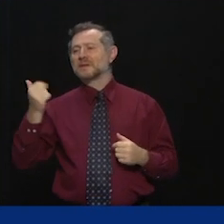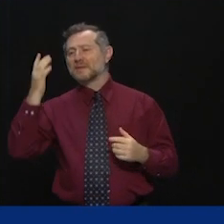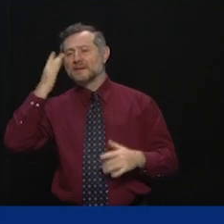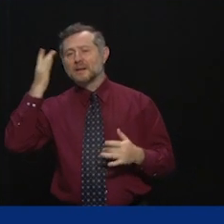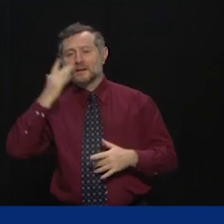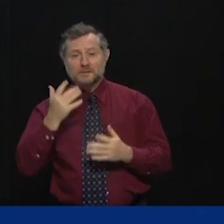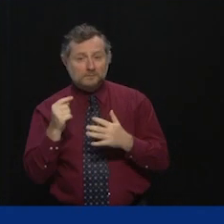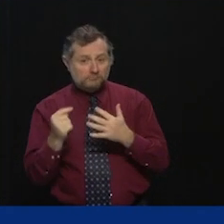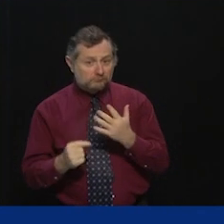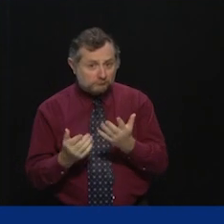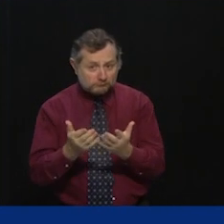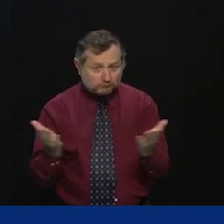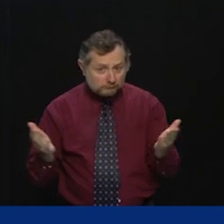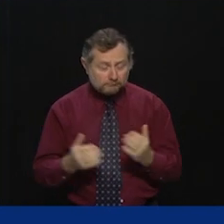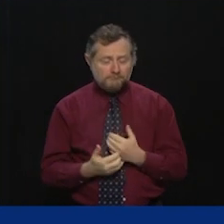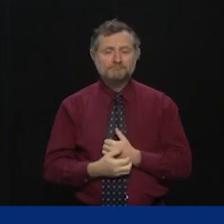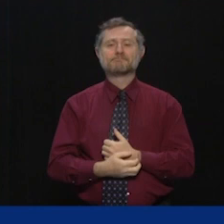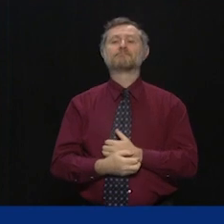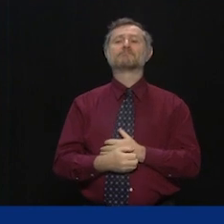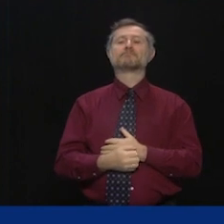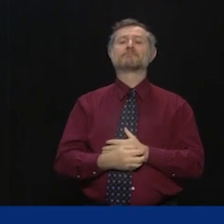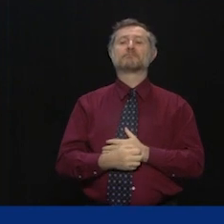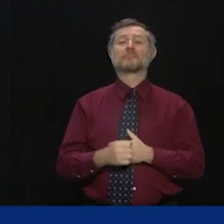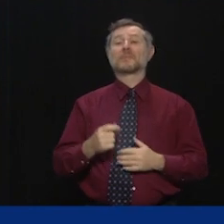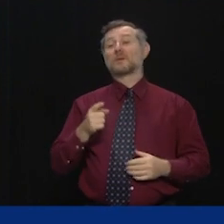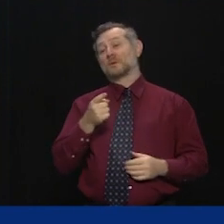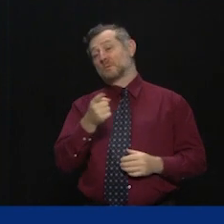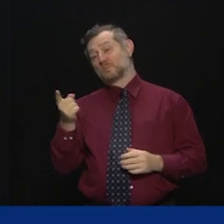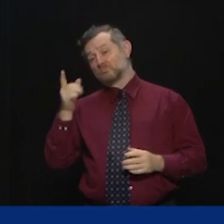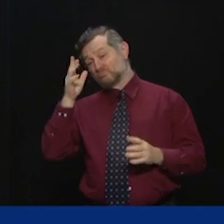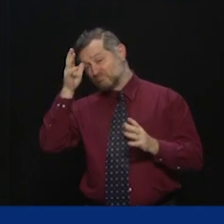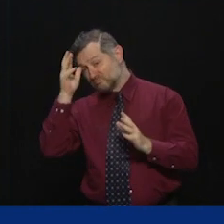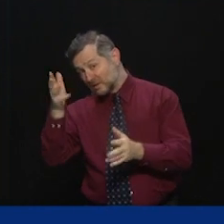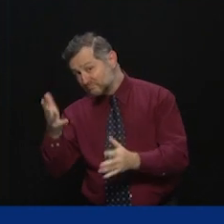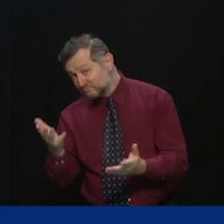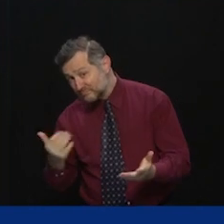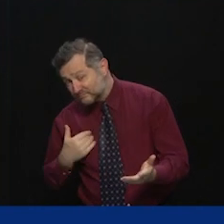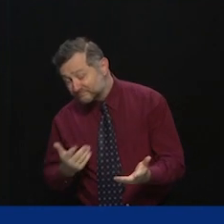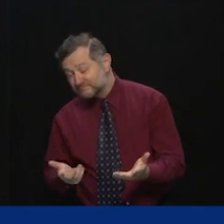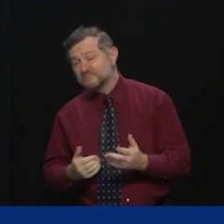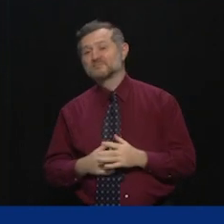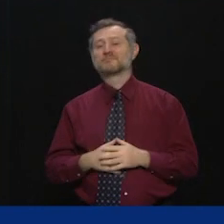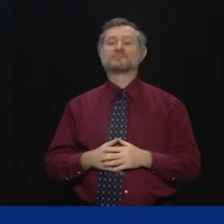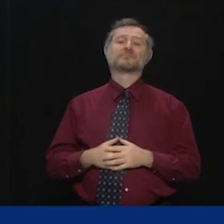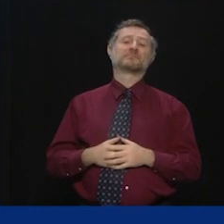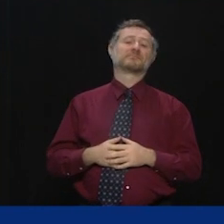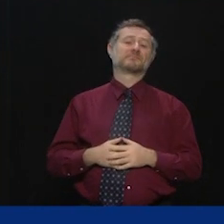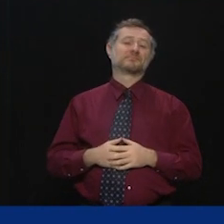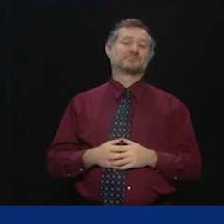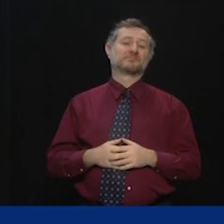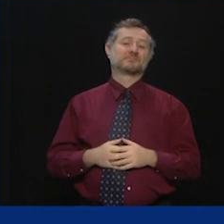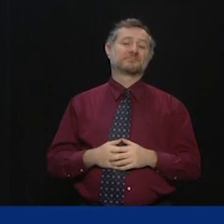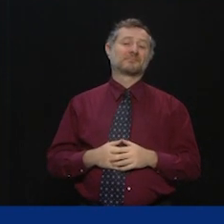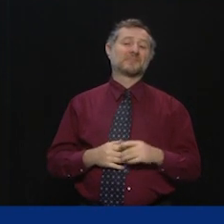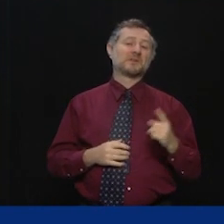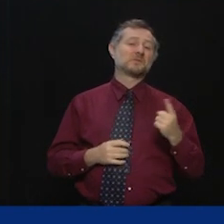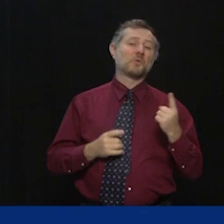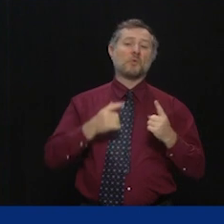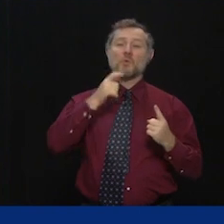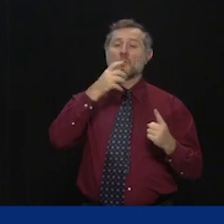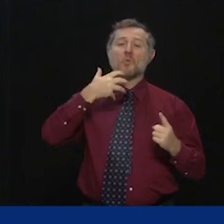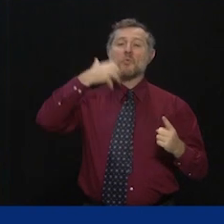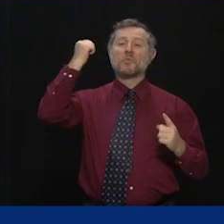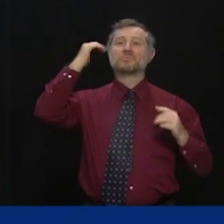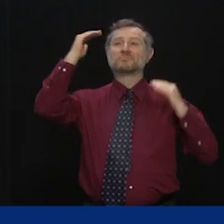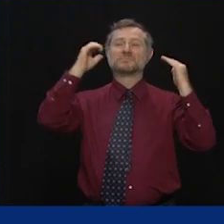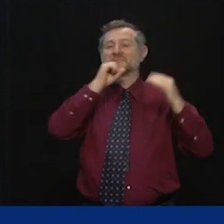an abuelito or an abuelita, a granddad or a grandma, somebody who's up there in age, it's time to